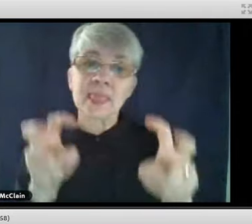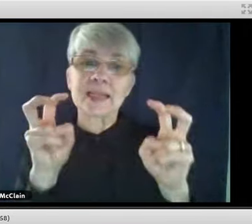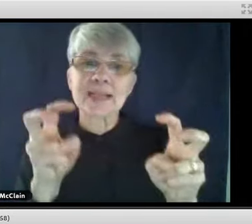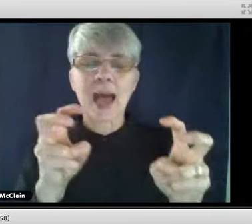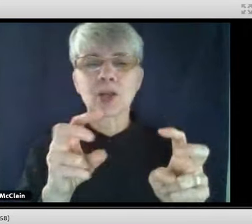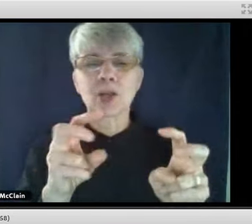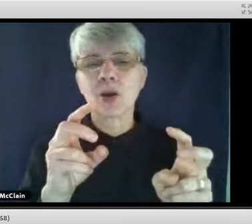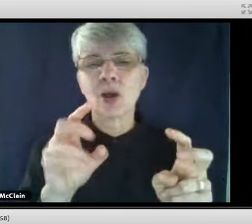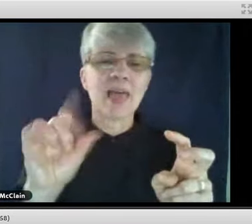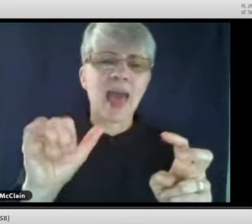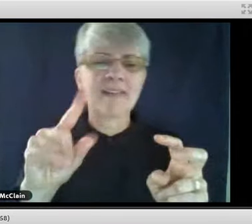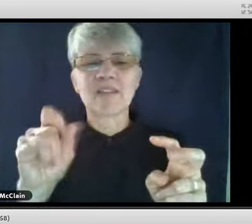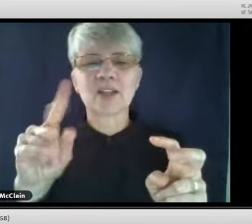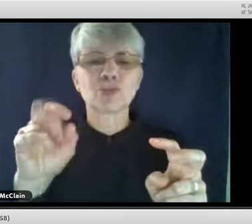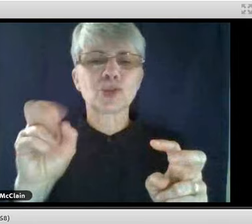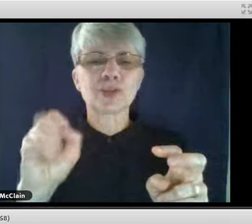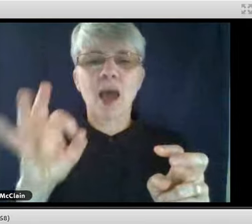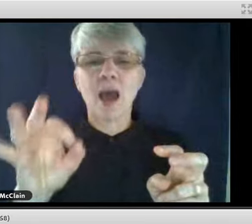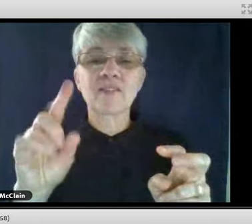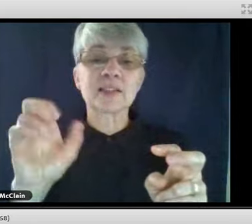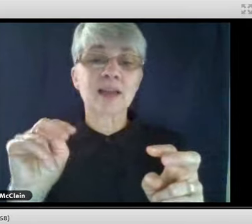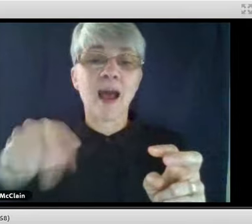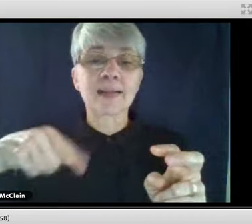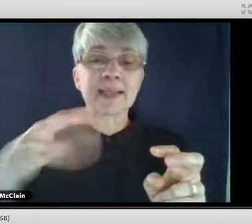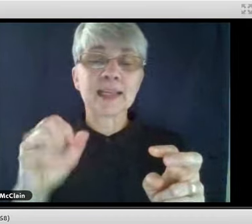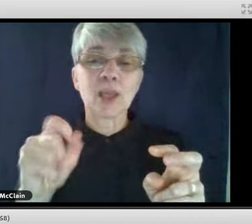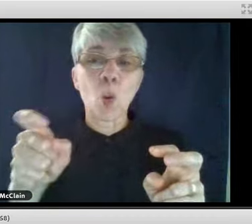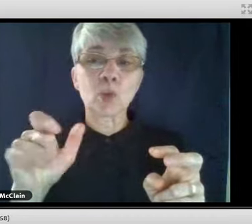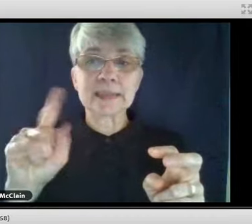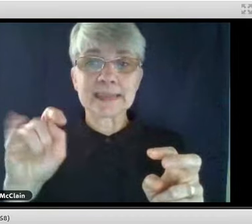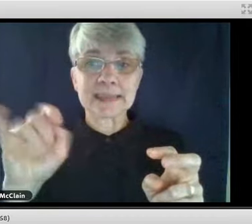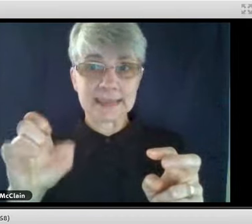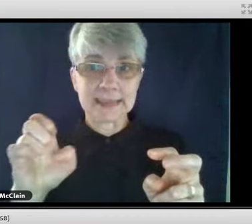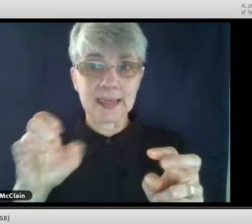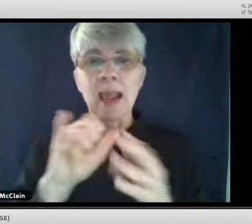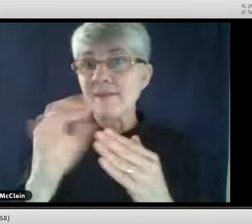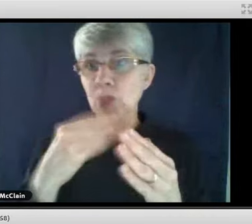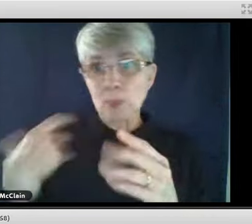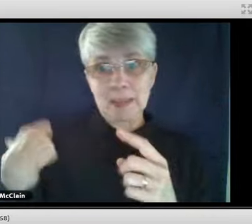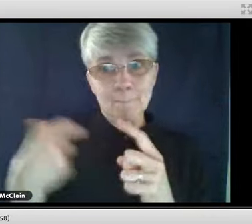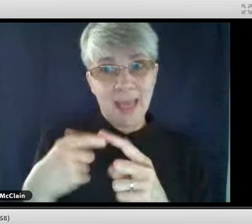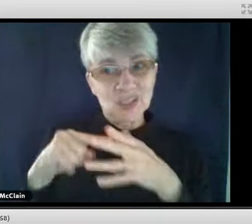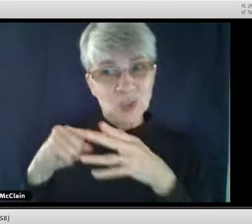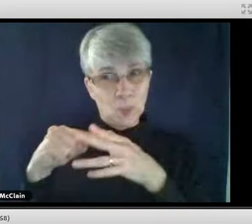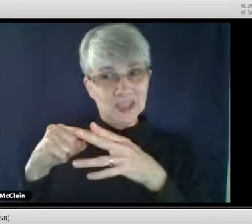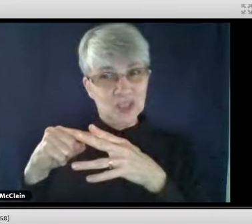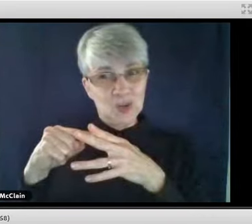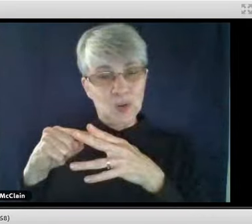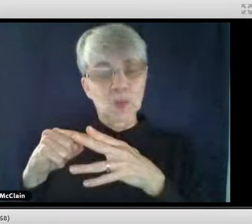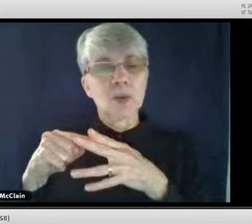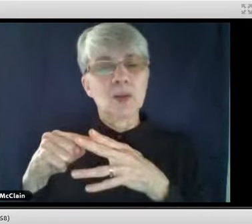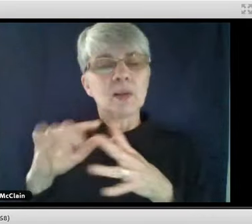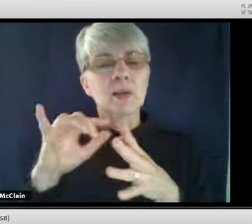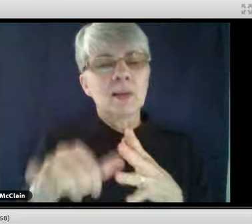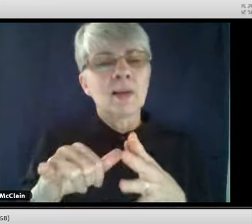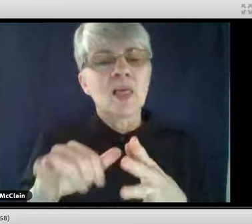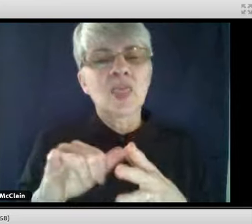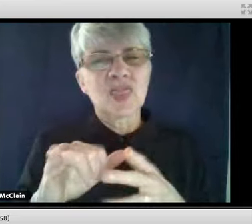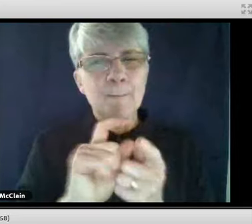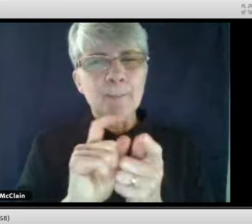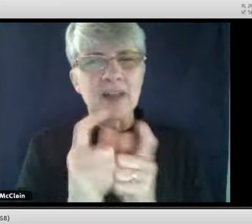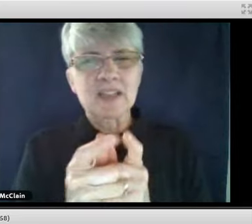Adventures of Don Quixote. So even though our work title is in Spanish, it's a different title. At the